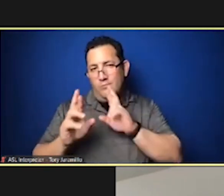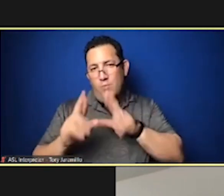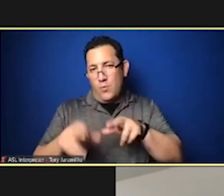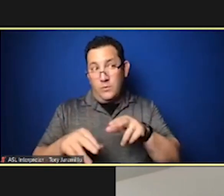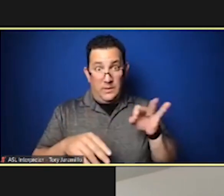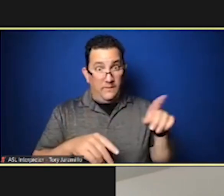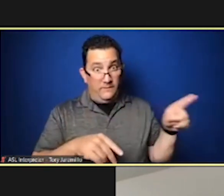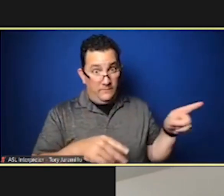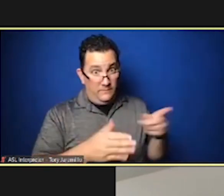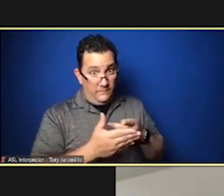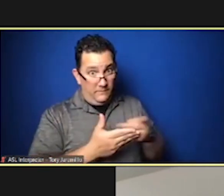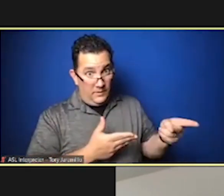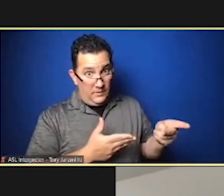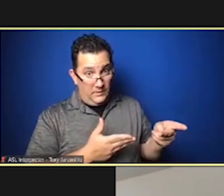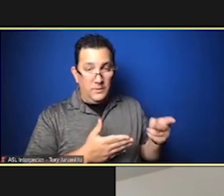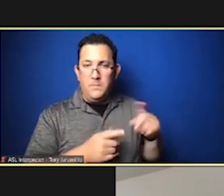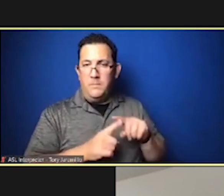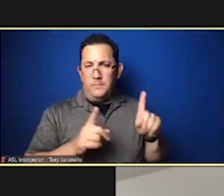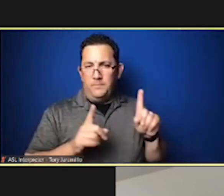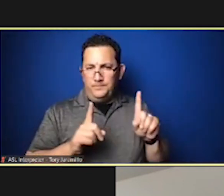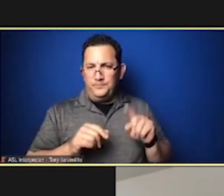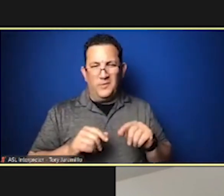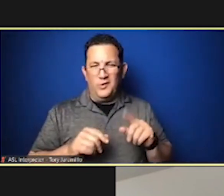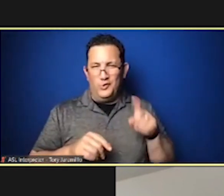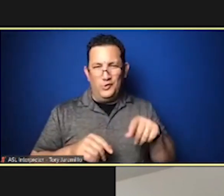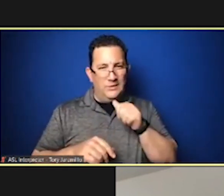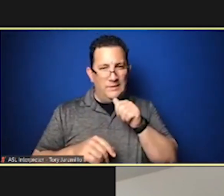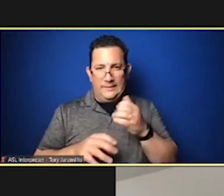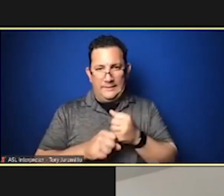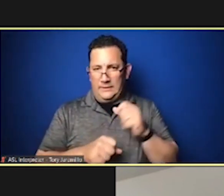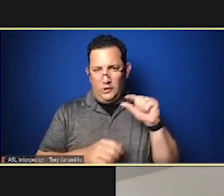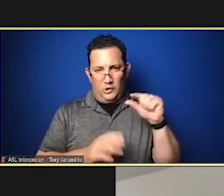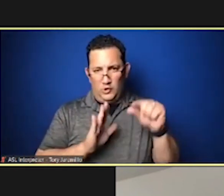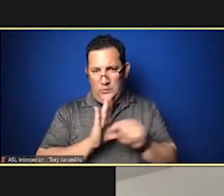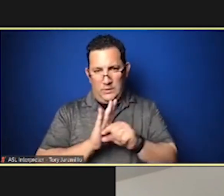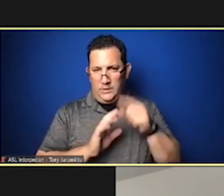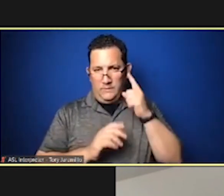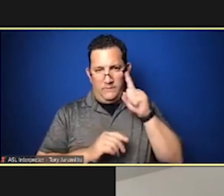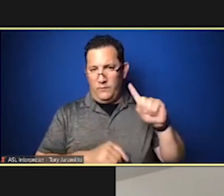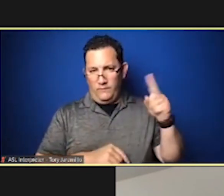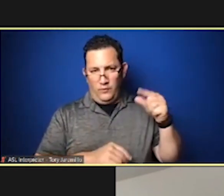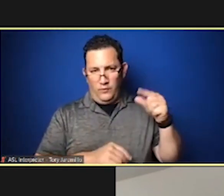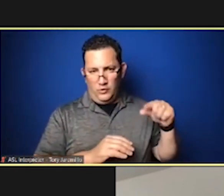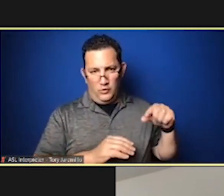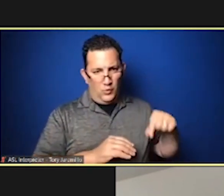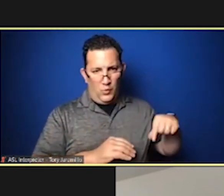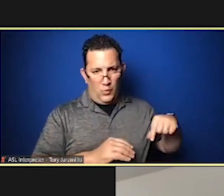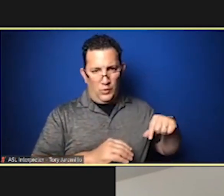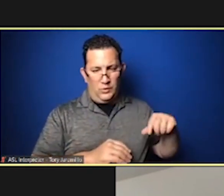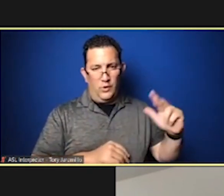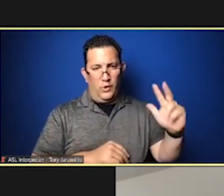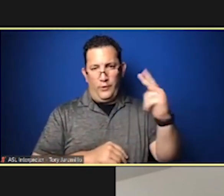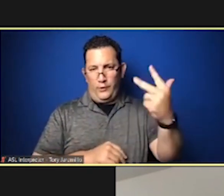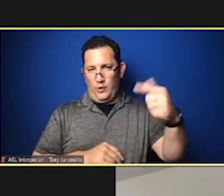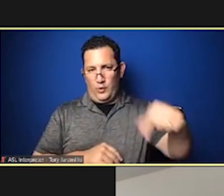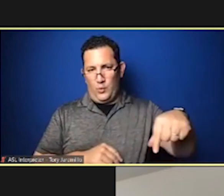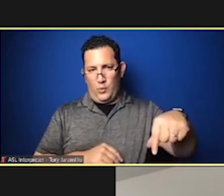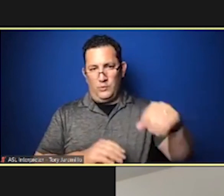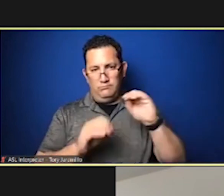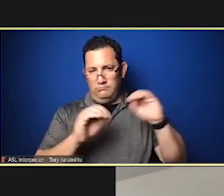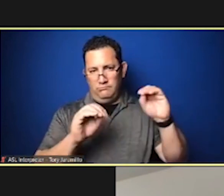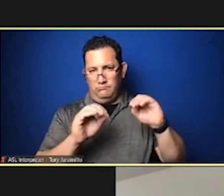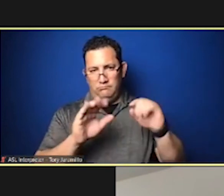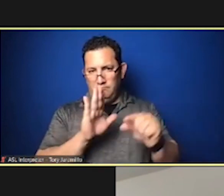failing, but they shouldn't get a grade for the first quarter and third quarter on their